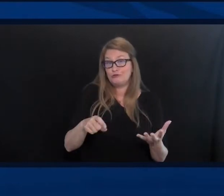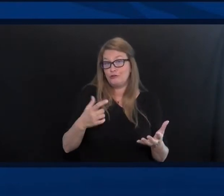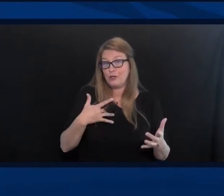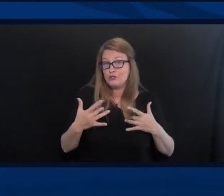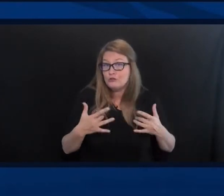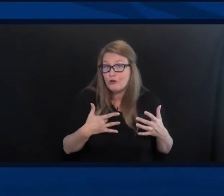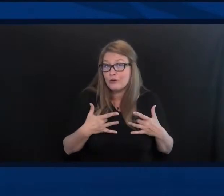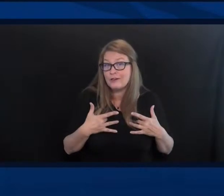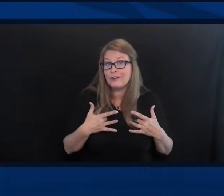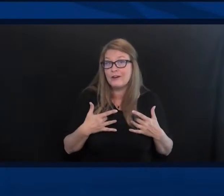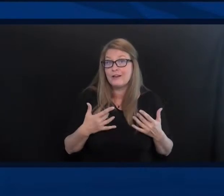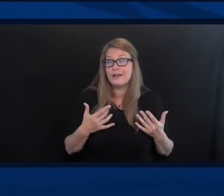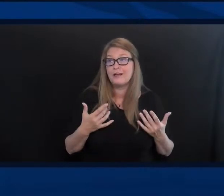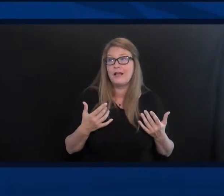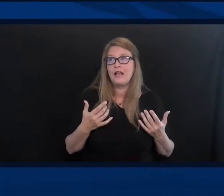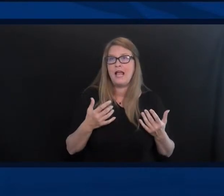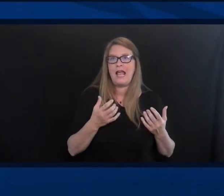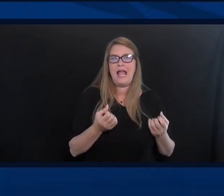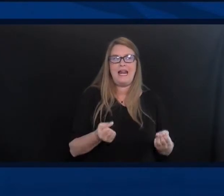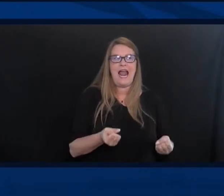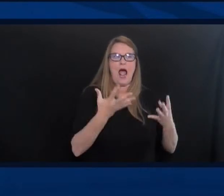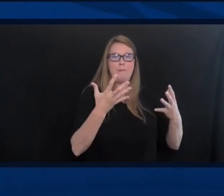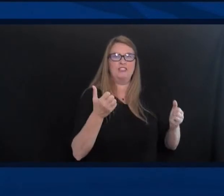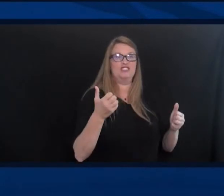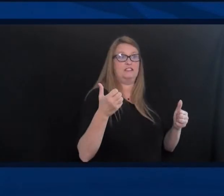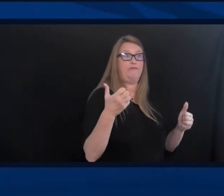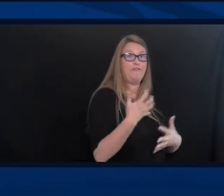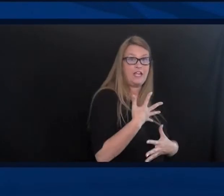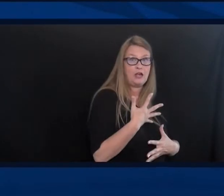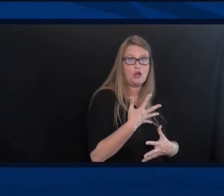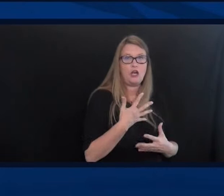how much is there a little fear theater being put out there, or